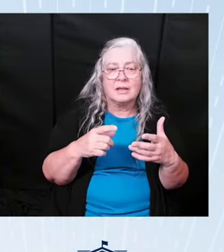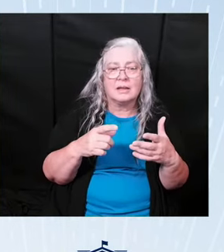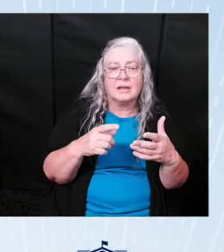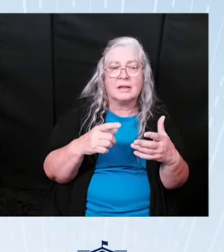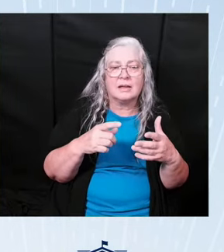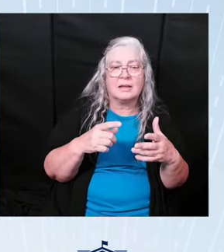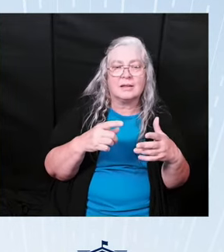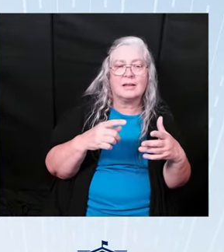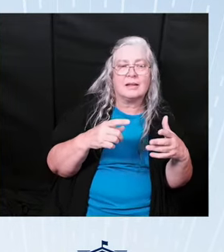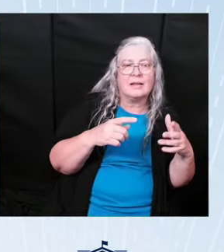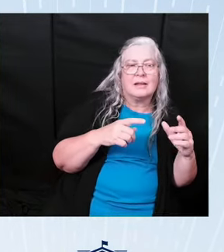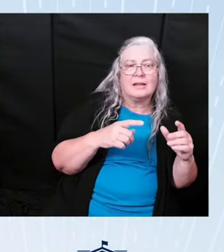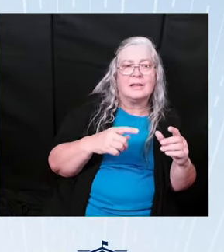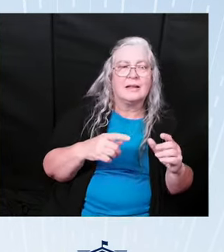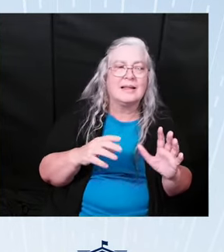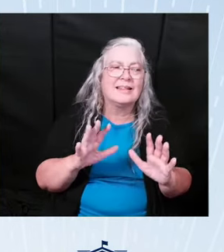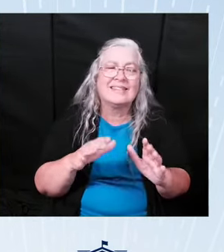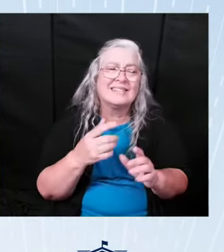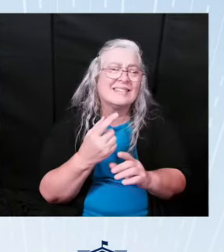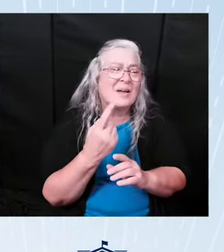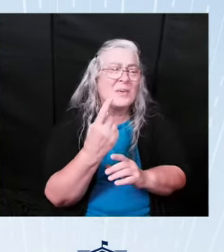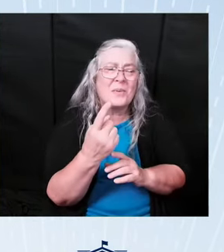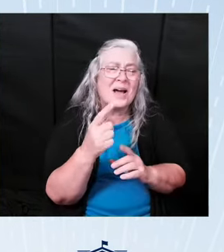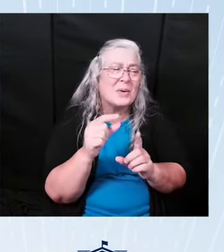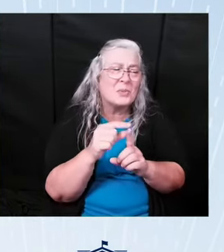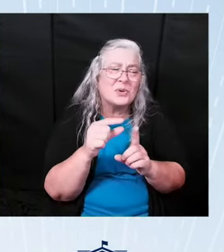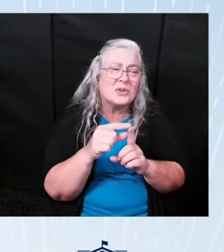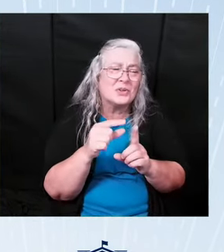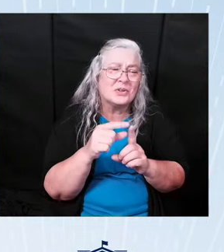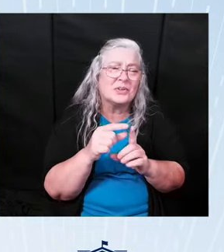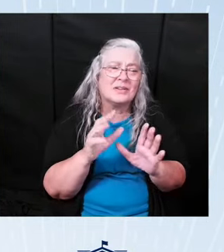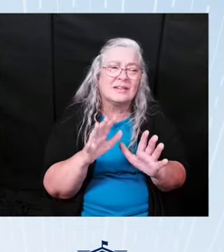Marissa. And then the third one would be